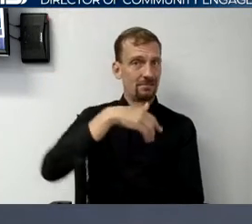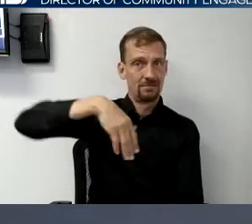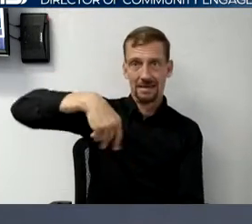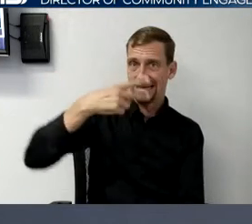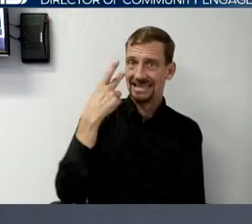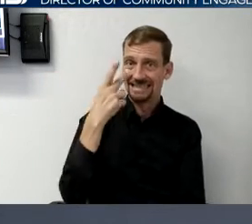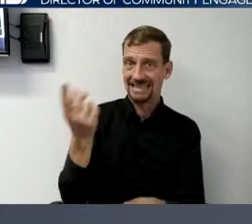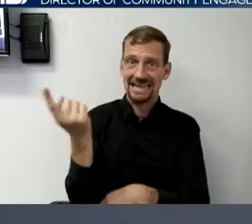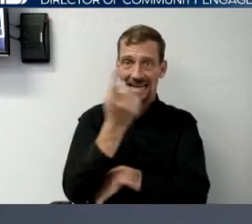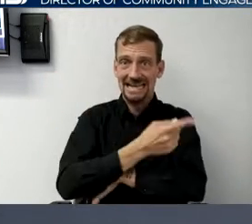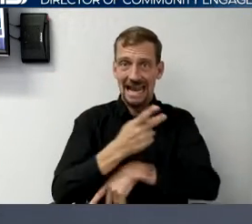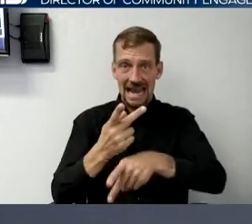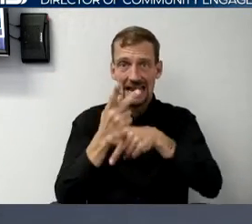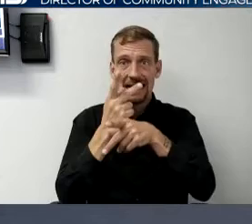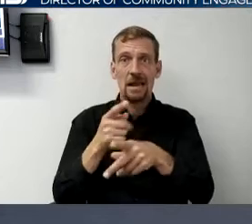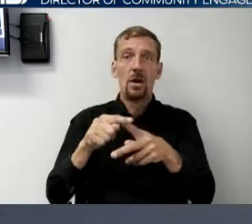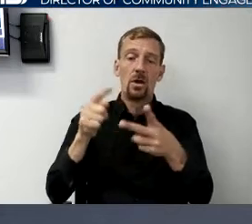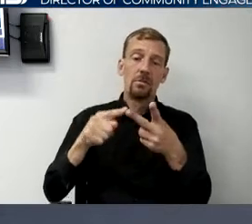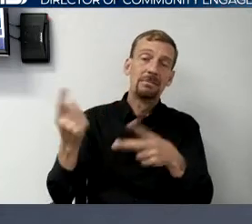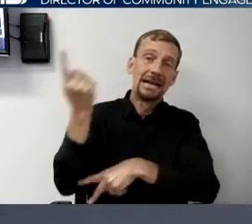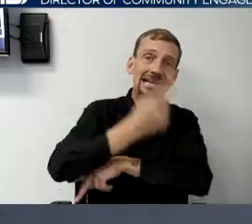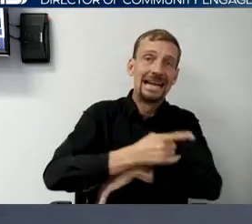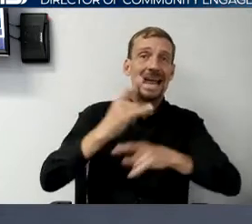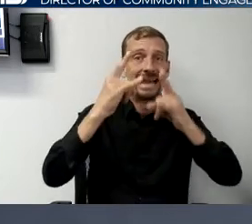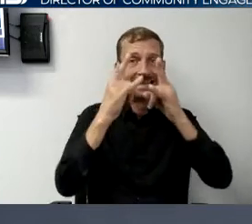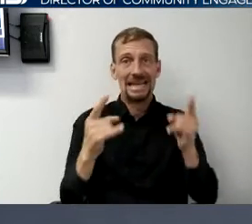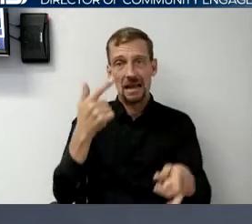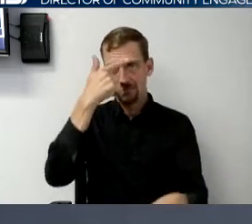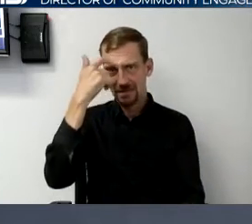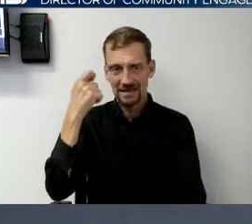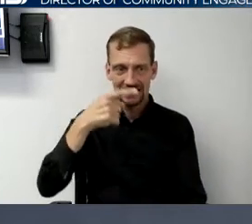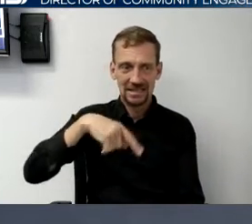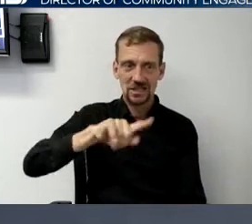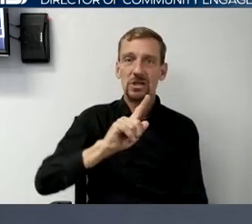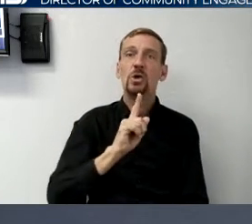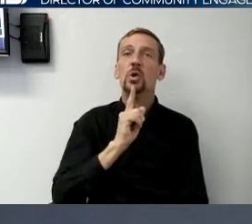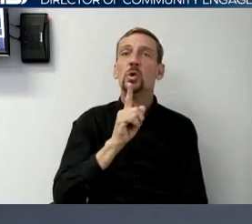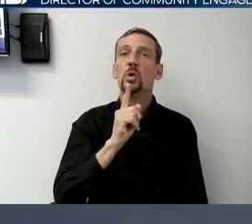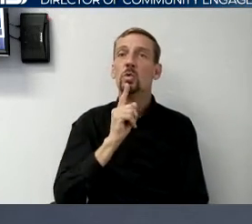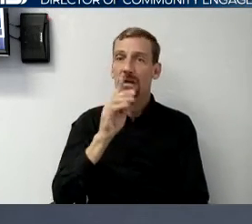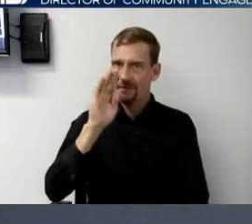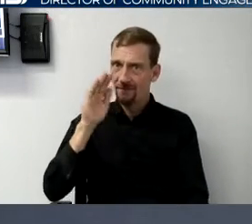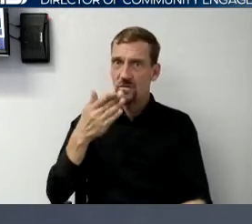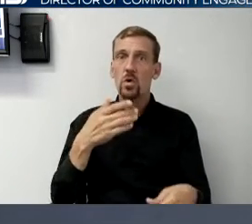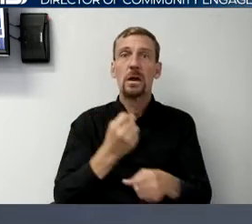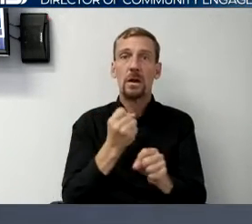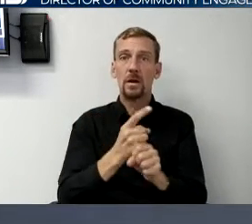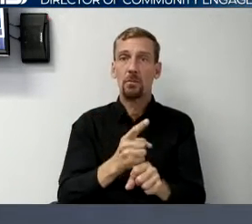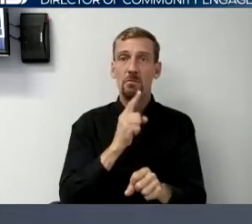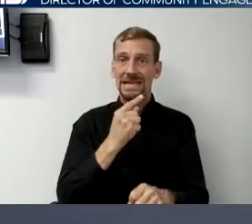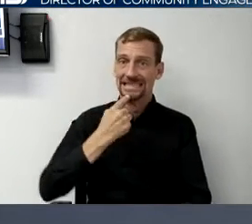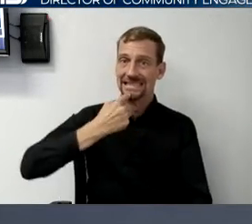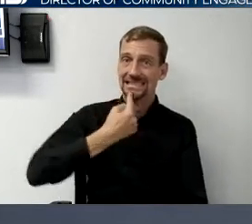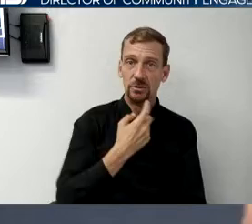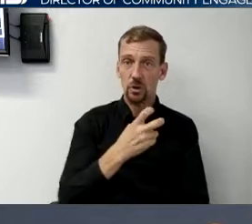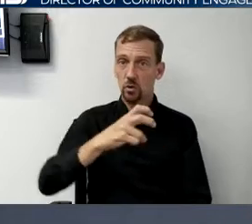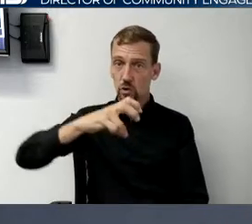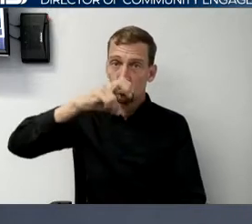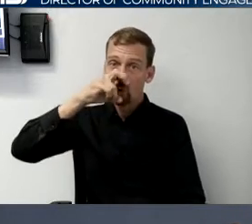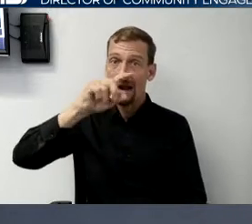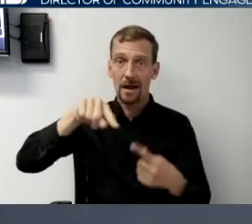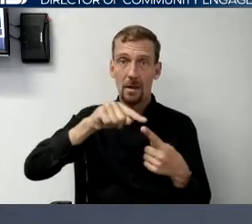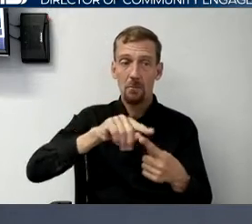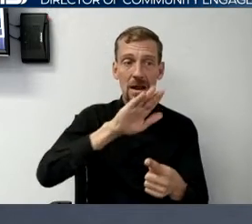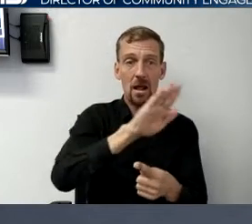day camps is they're being, again, very vigilant in how they have set themselves up and everything that